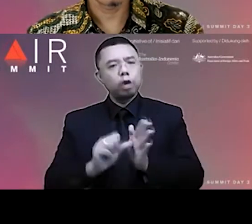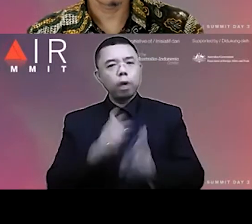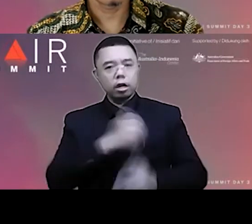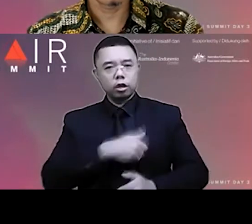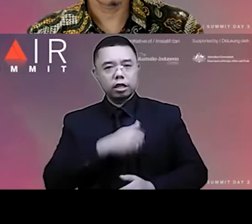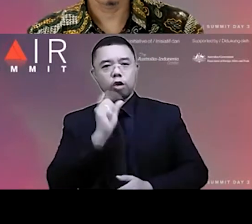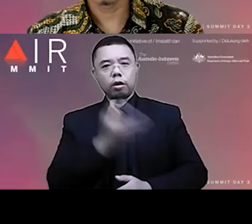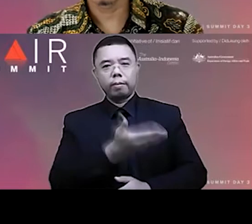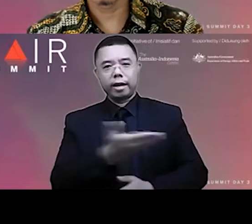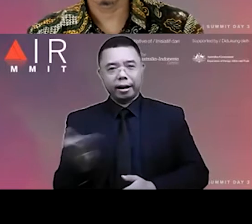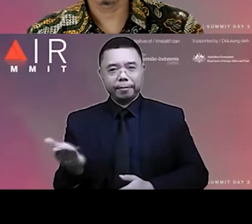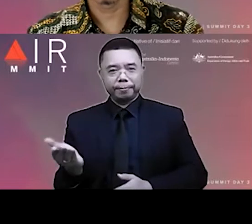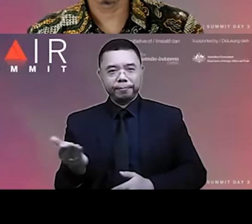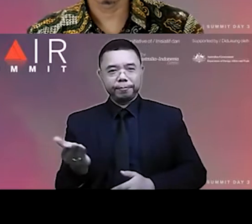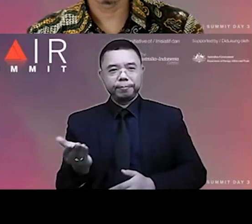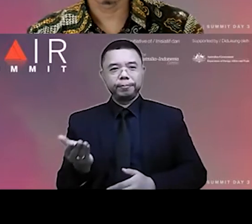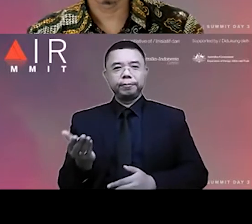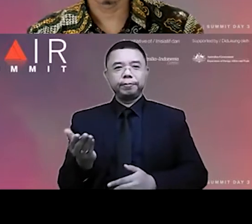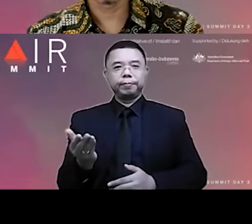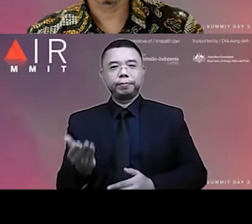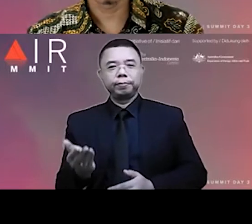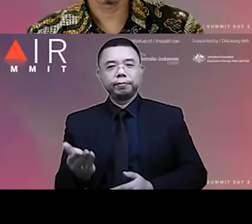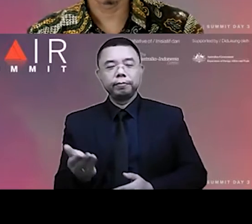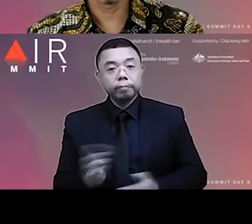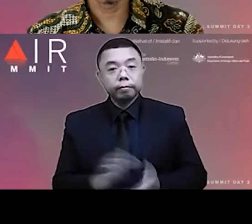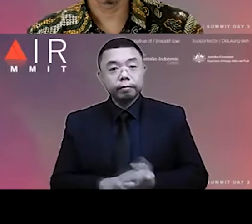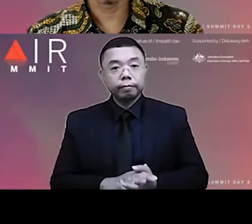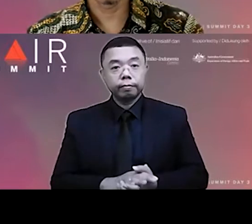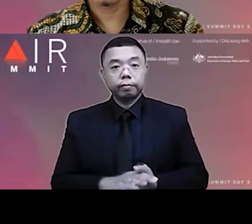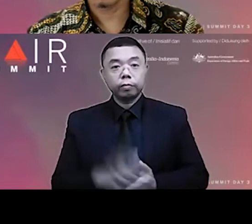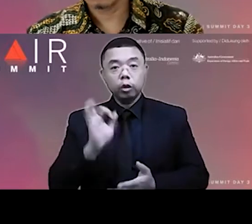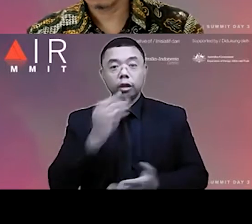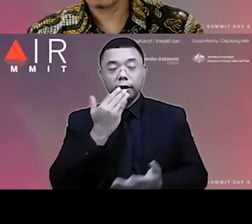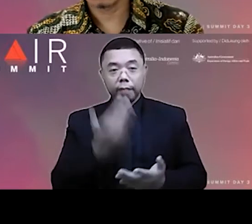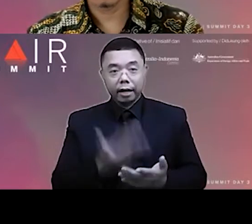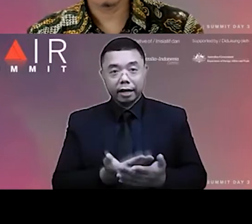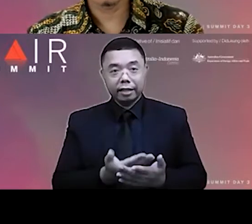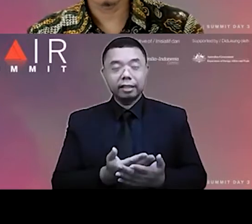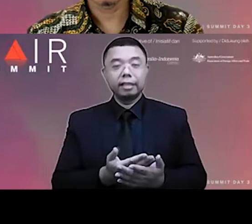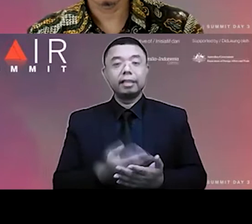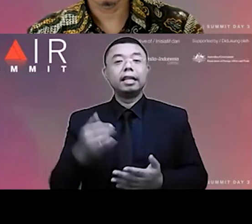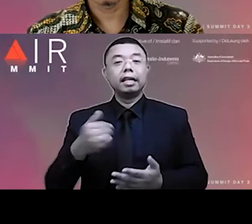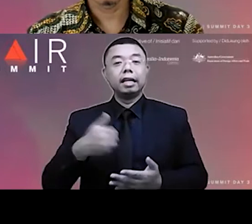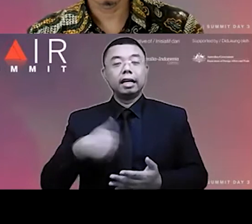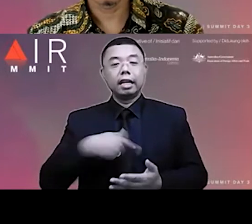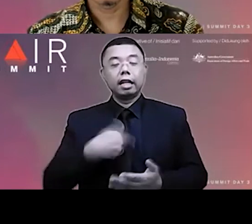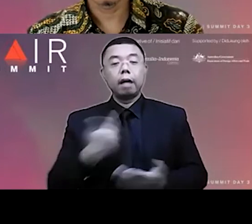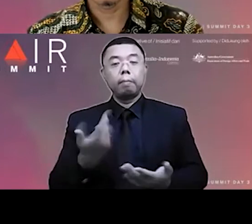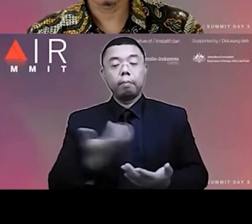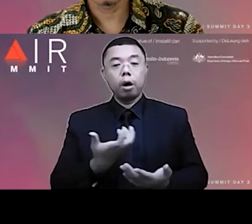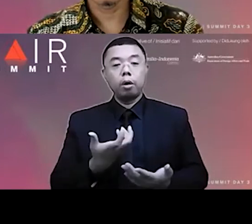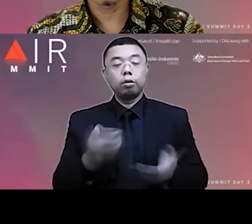Fantastic, thank you. One thing I'd like to cover off on briefly before we finish, we've just got a bit over 10 minutes,